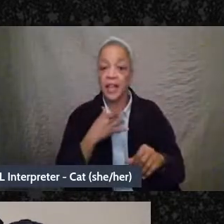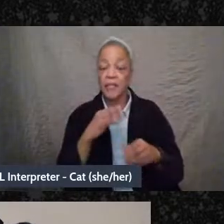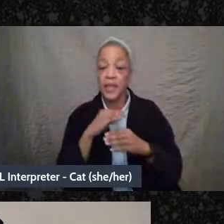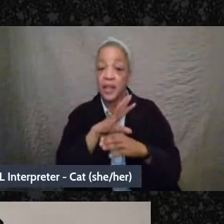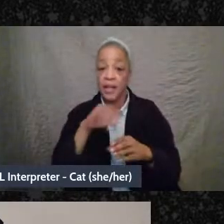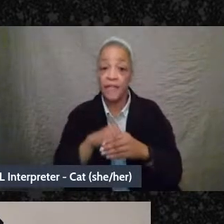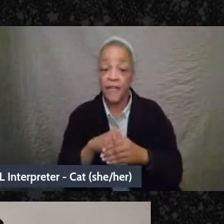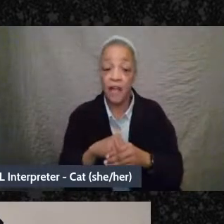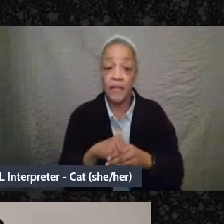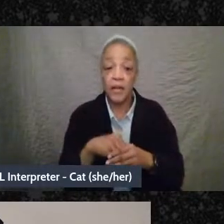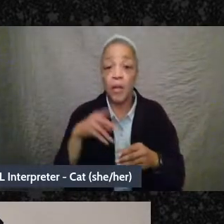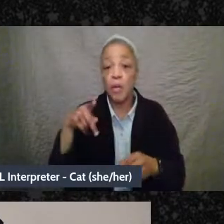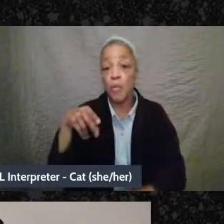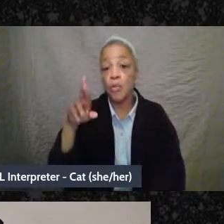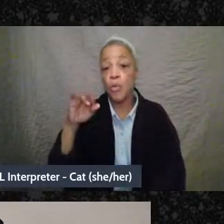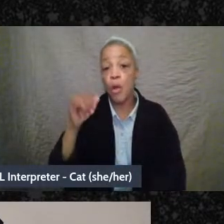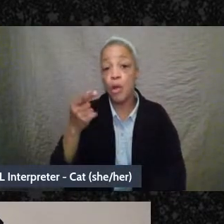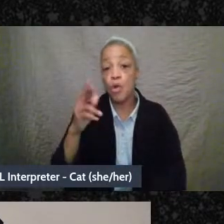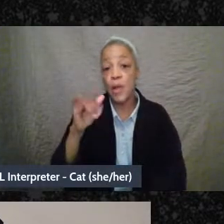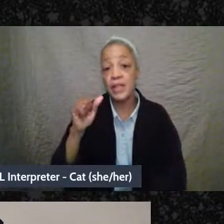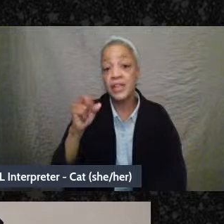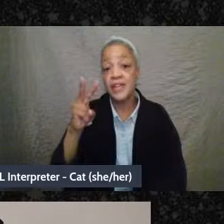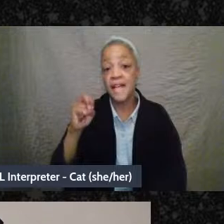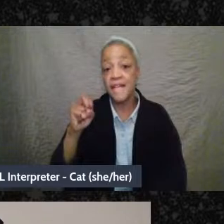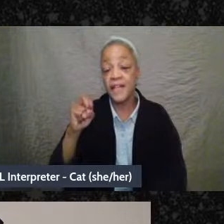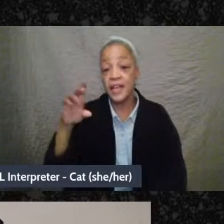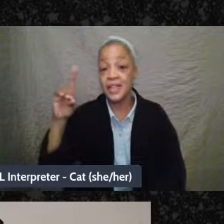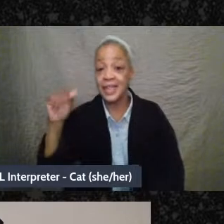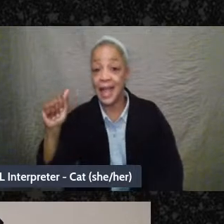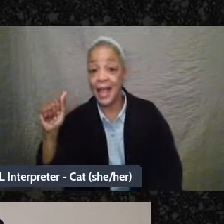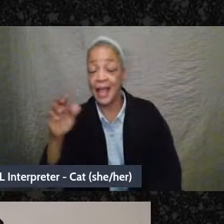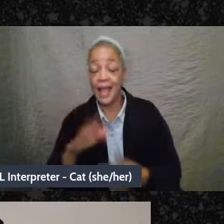sheriff races? And I think like sheriff and of course,